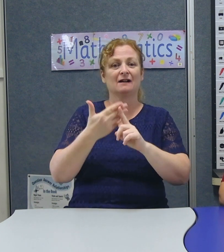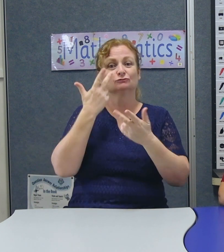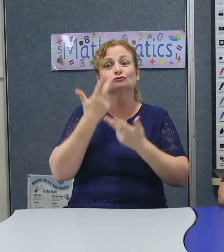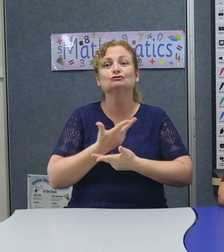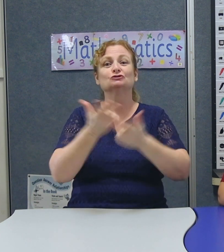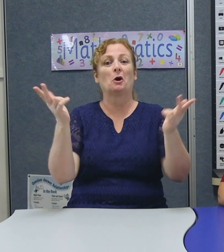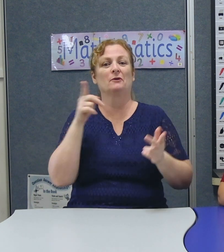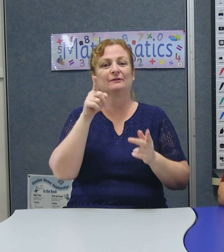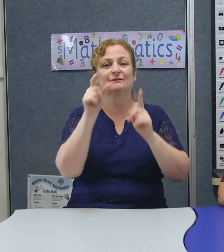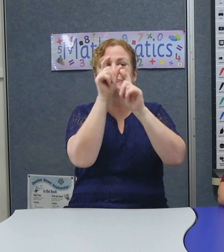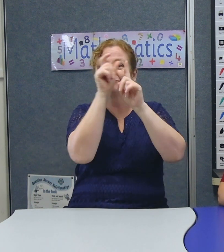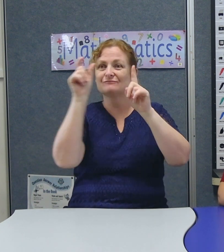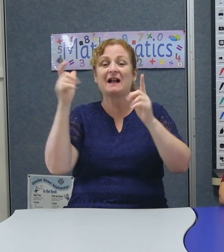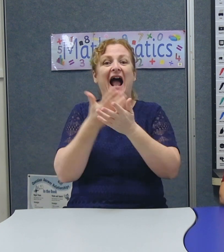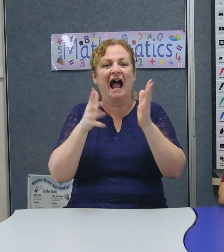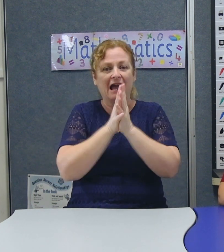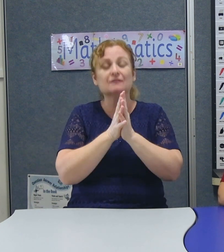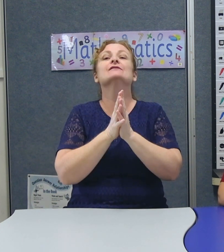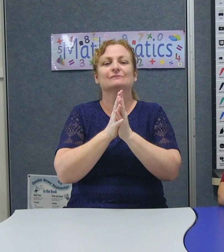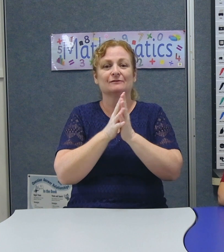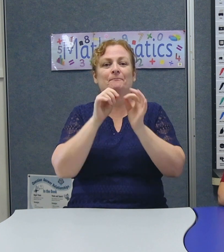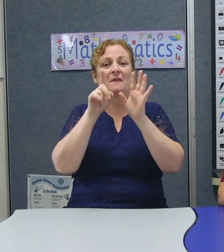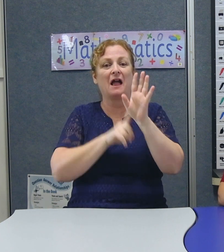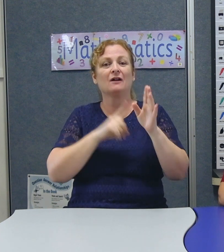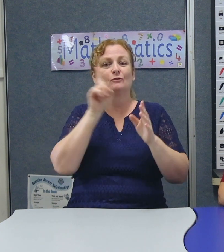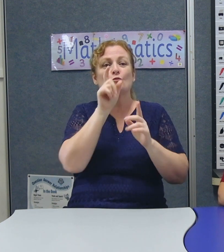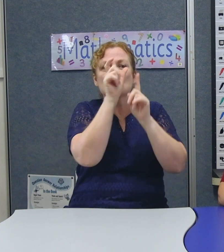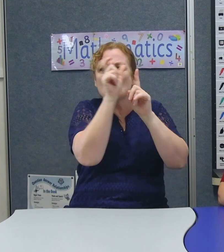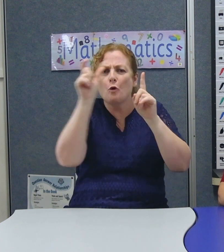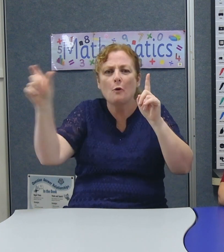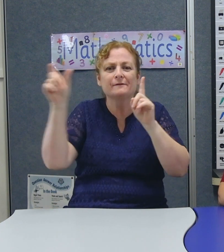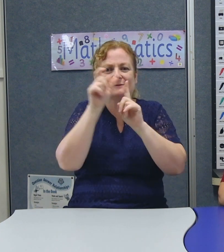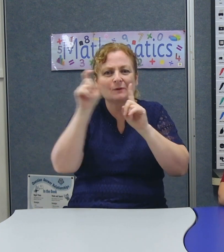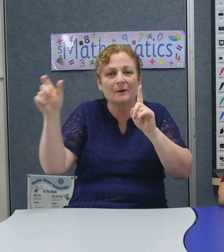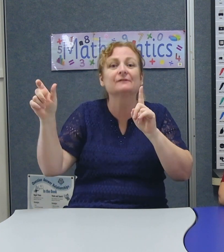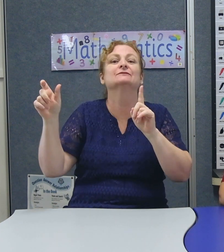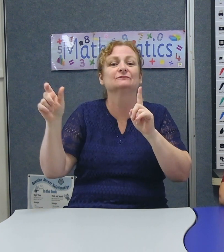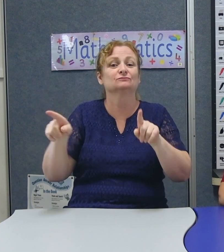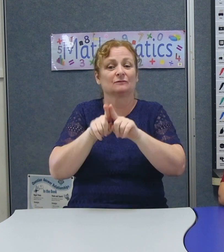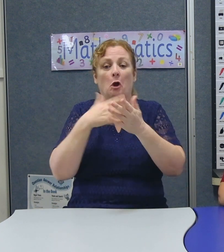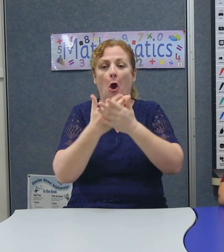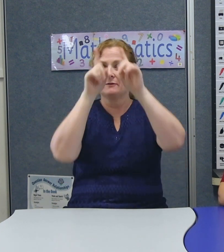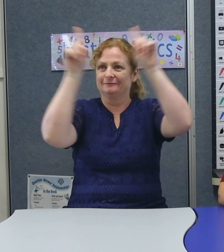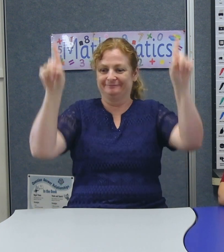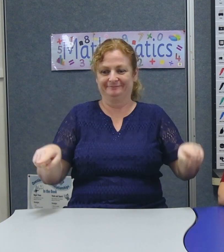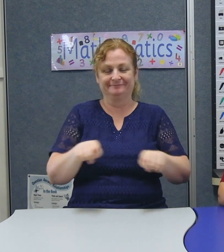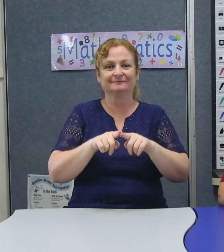using digits, in words, and on a place value chart.